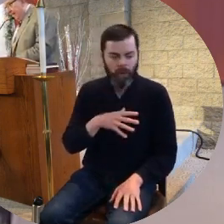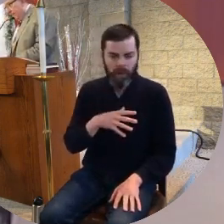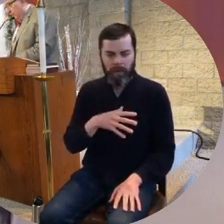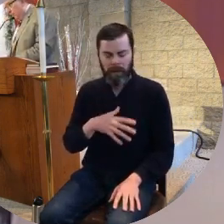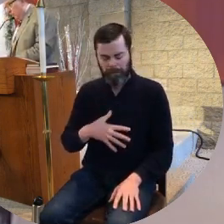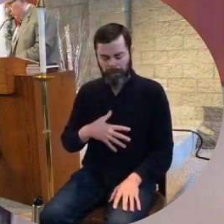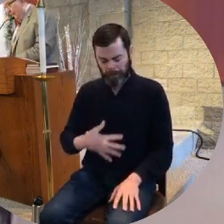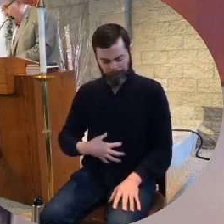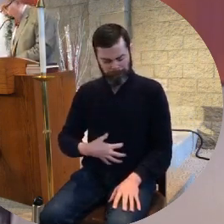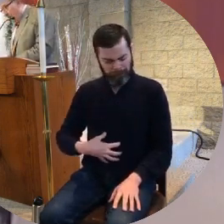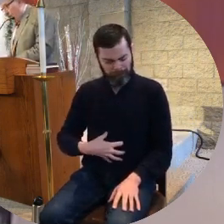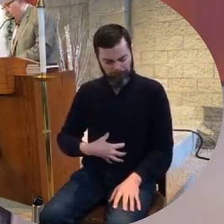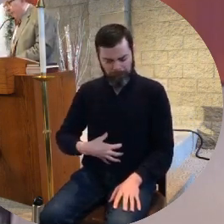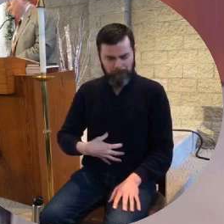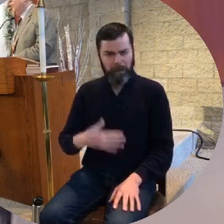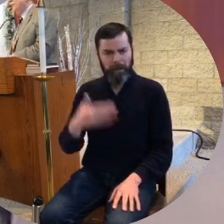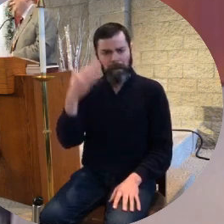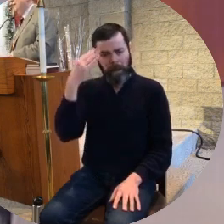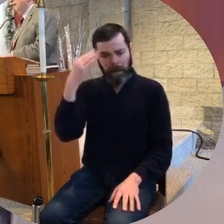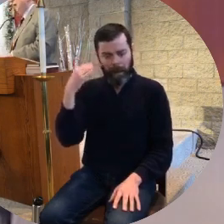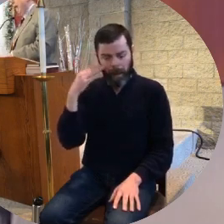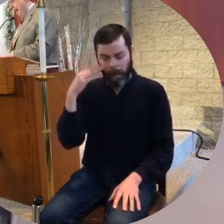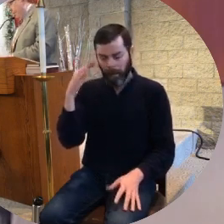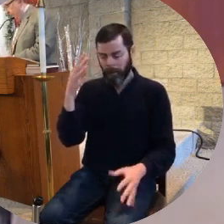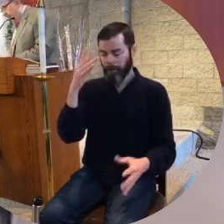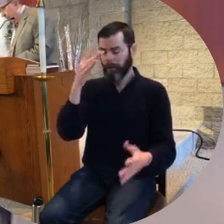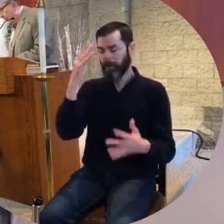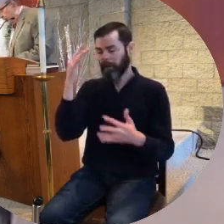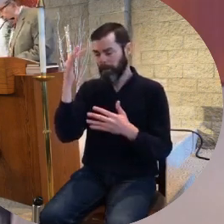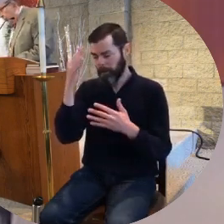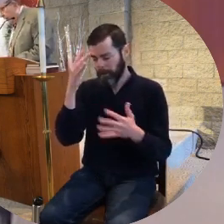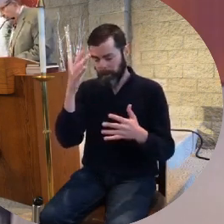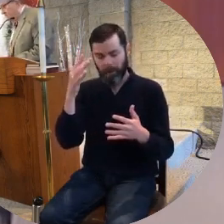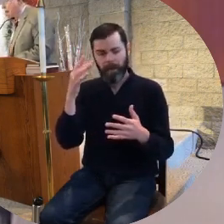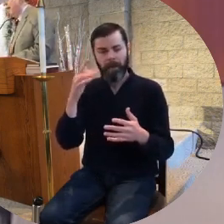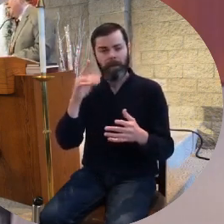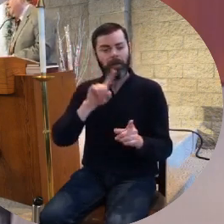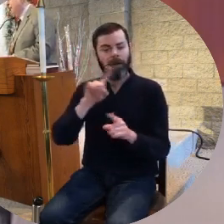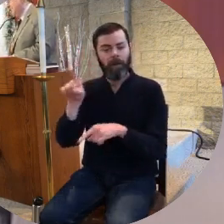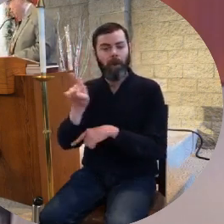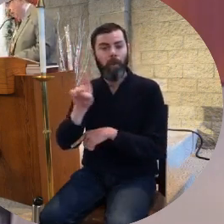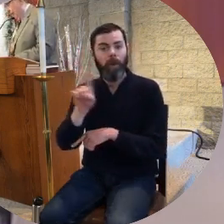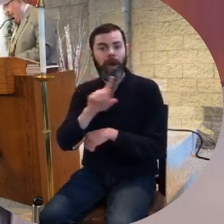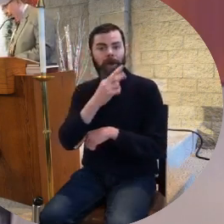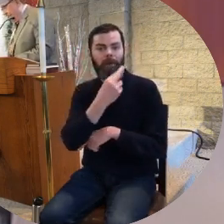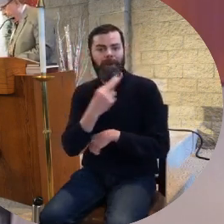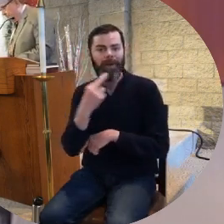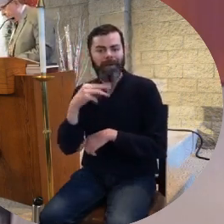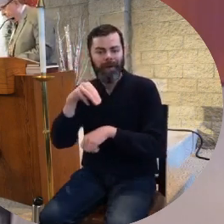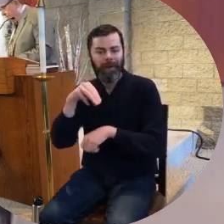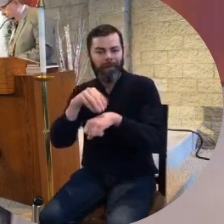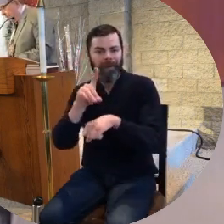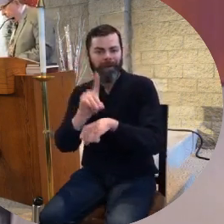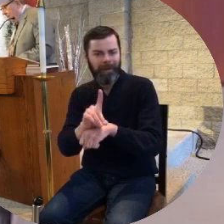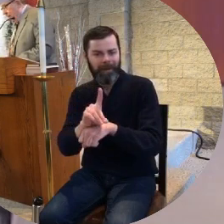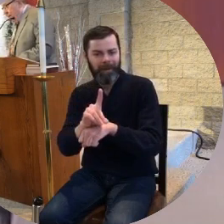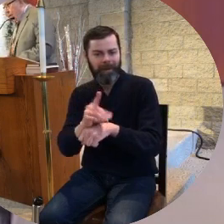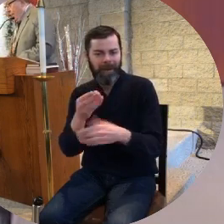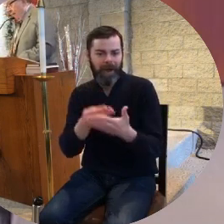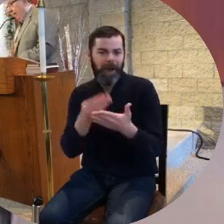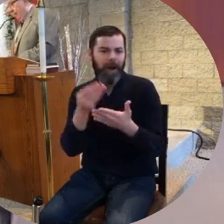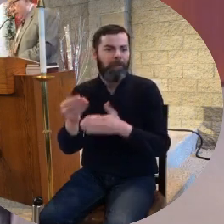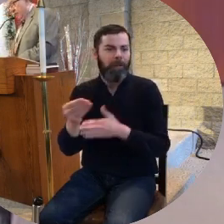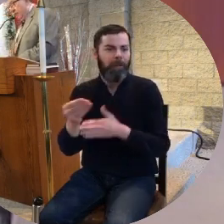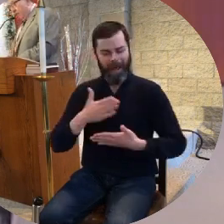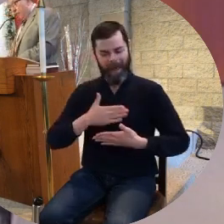He then took her to McDonald's, where he ordered a Happy Meal with extra fries and chocolate cake.